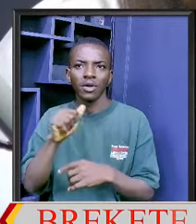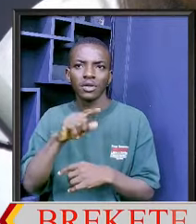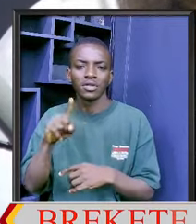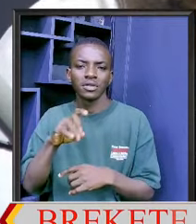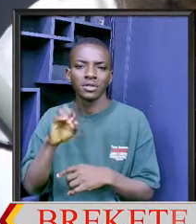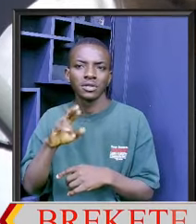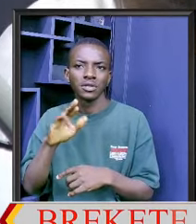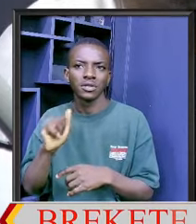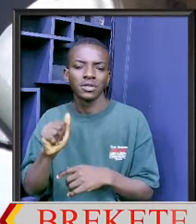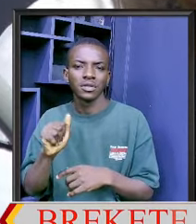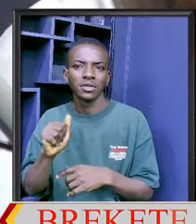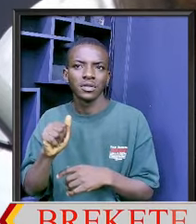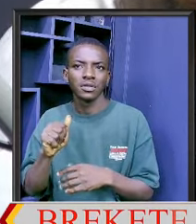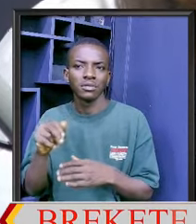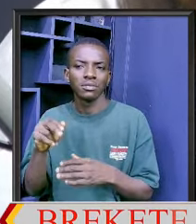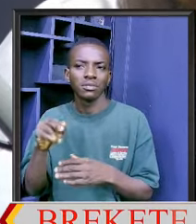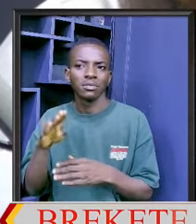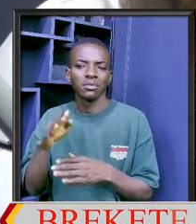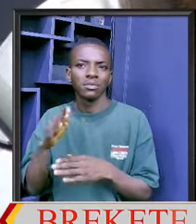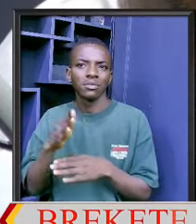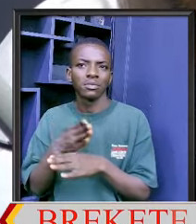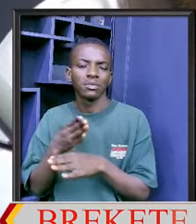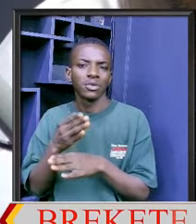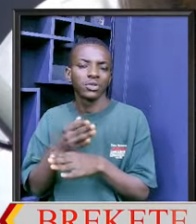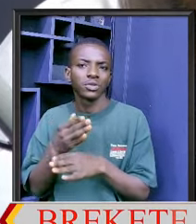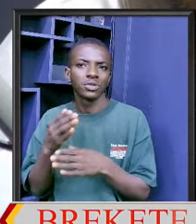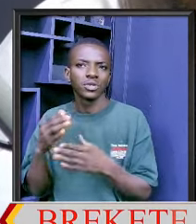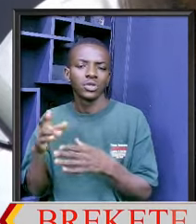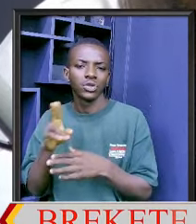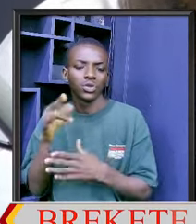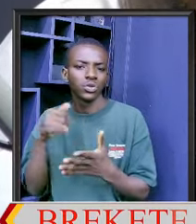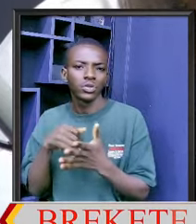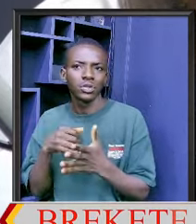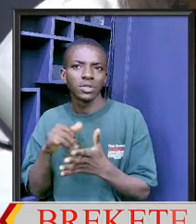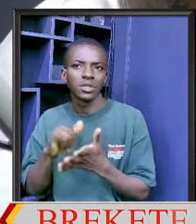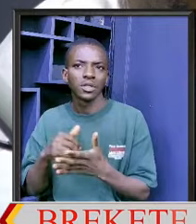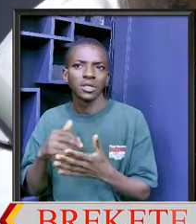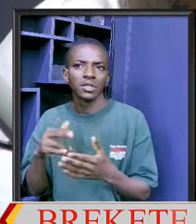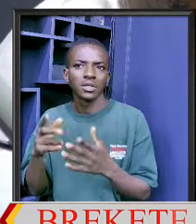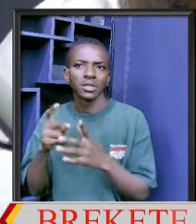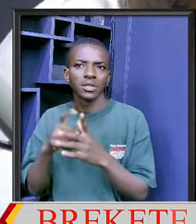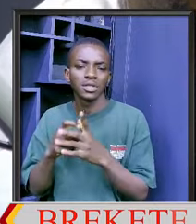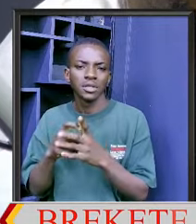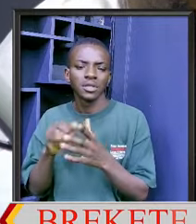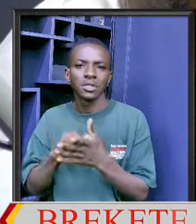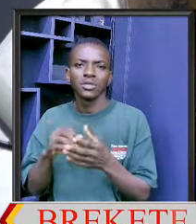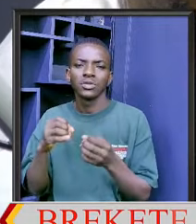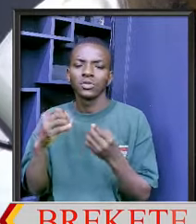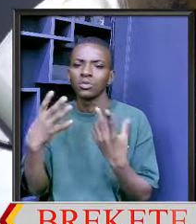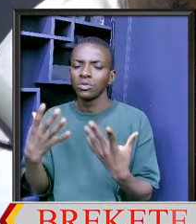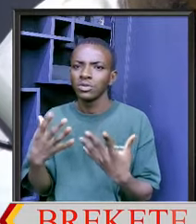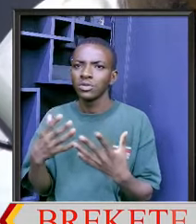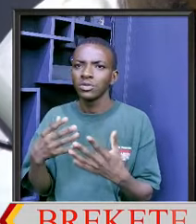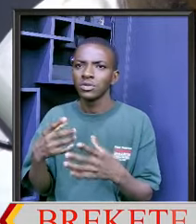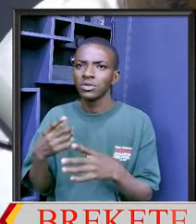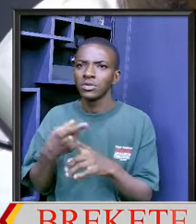him. What's your Roma? Azare, that's a Bauchi state. Yes. He said he used it. That his rice, that is 2 months. That the neighbors, they call